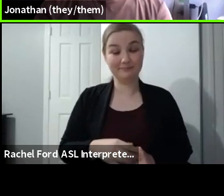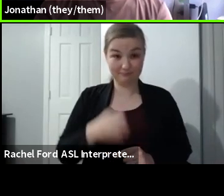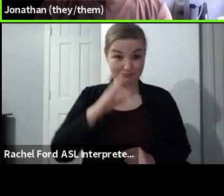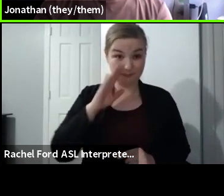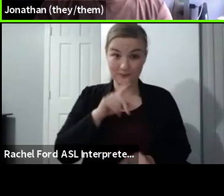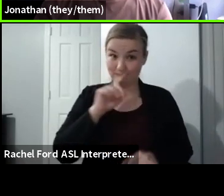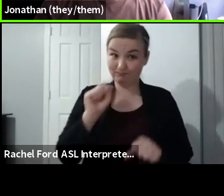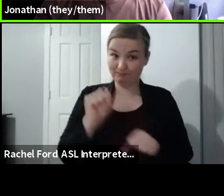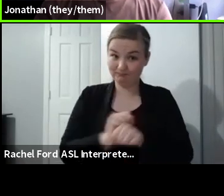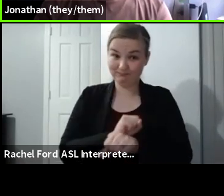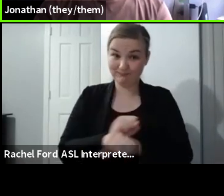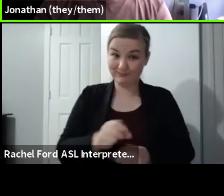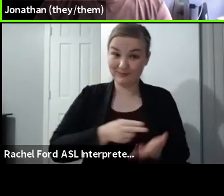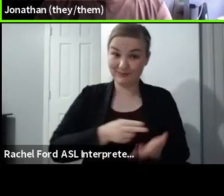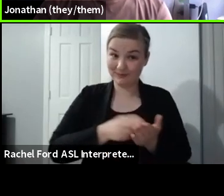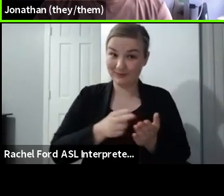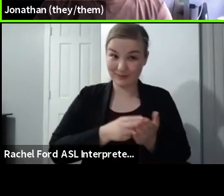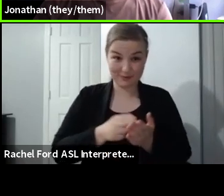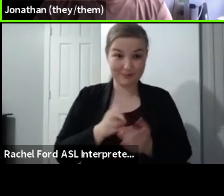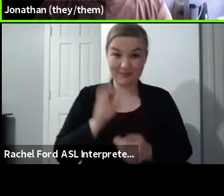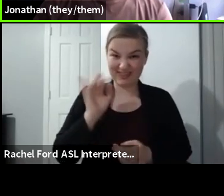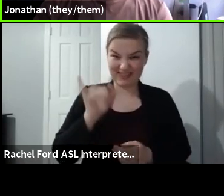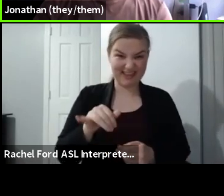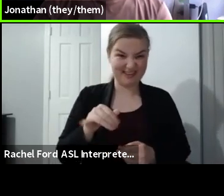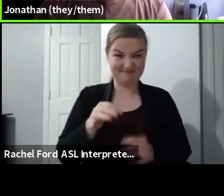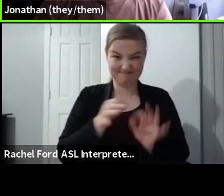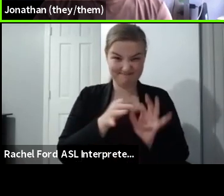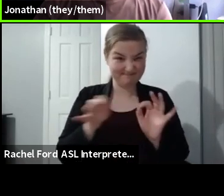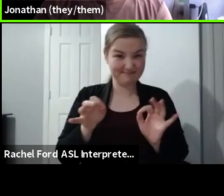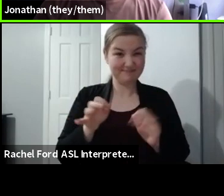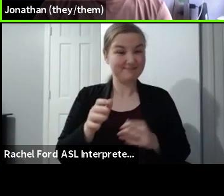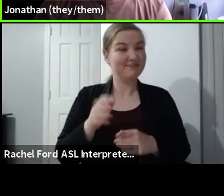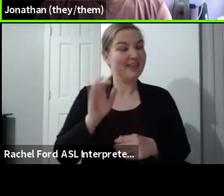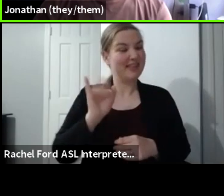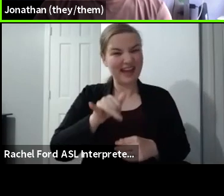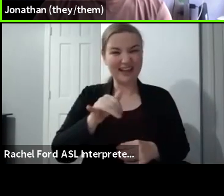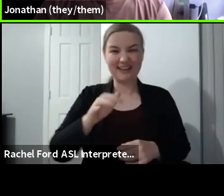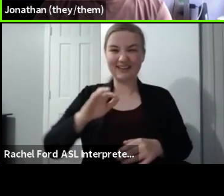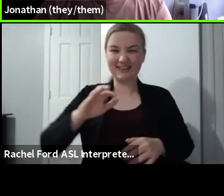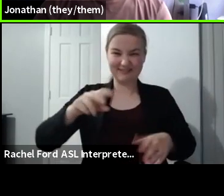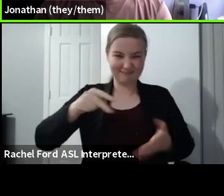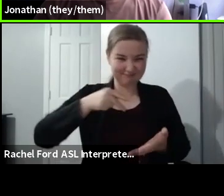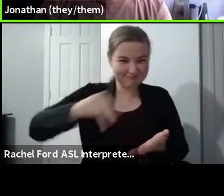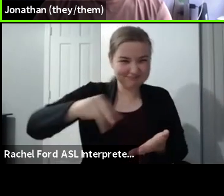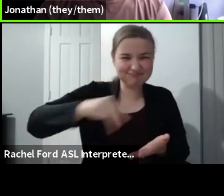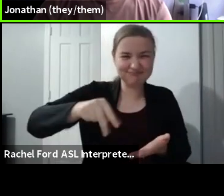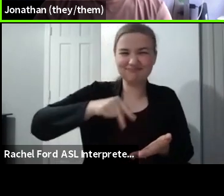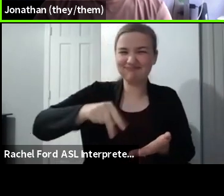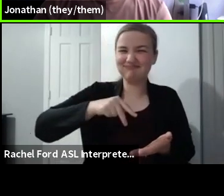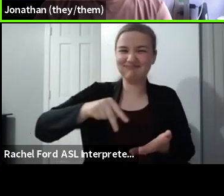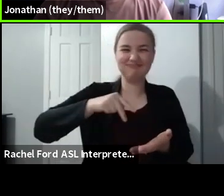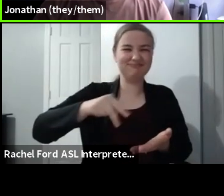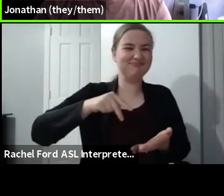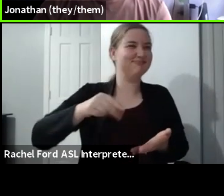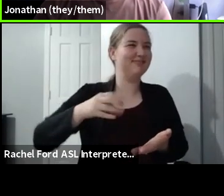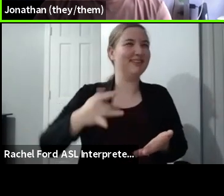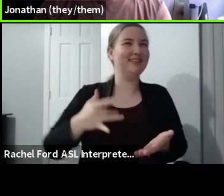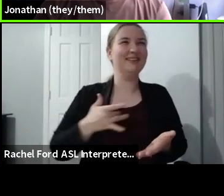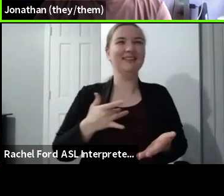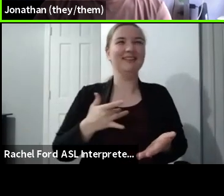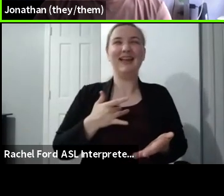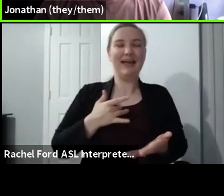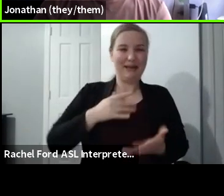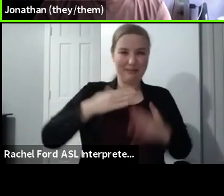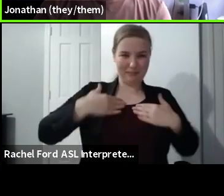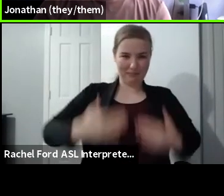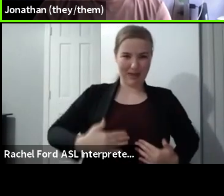and like how conjuring that activity just to feel yourself do something that you can imagine yourself in a room with a